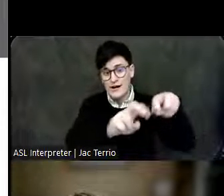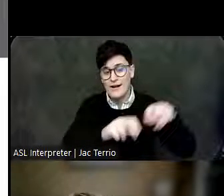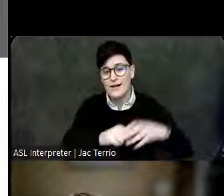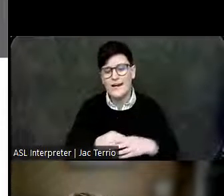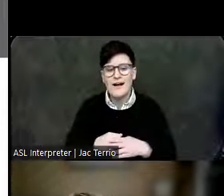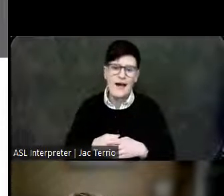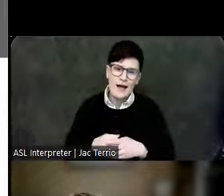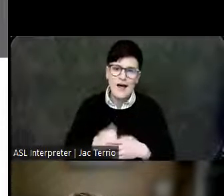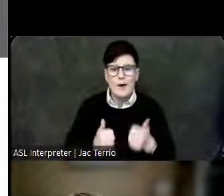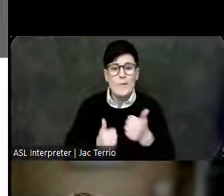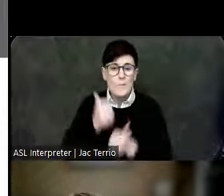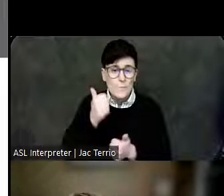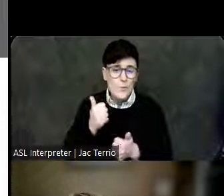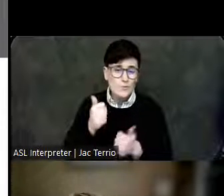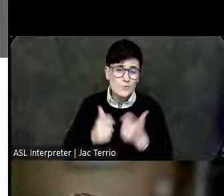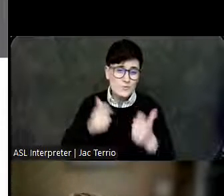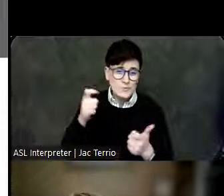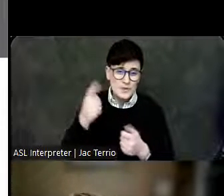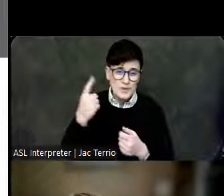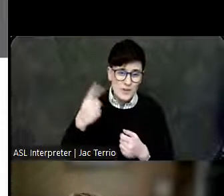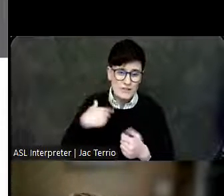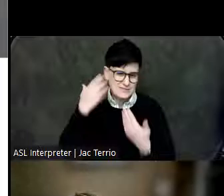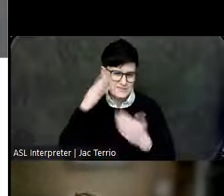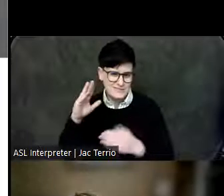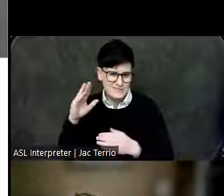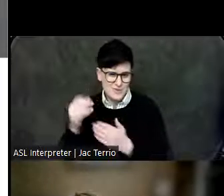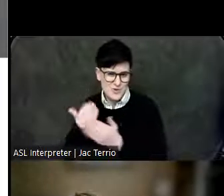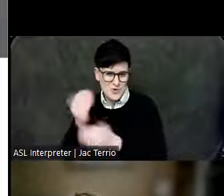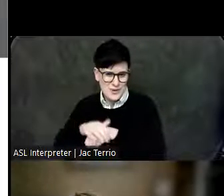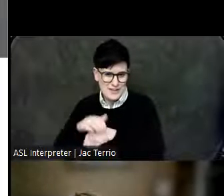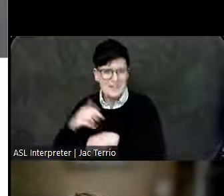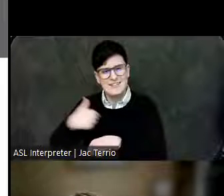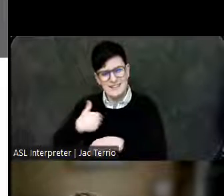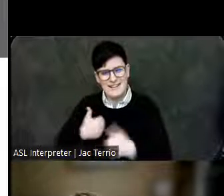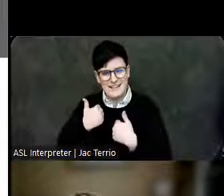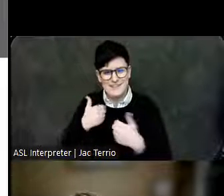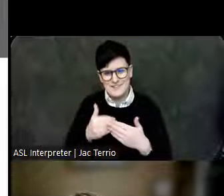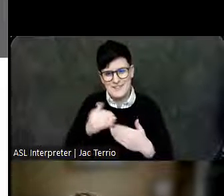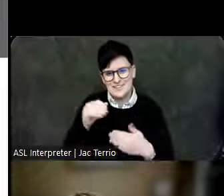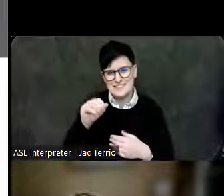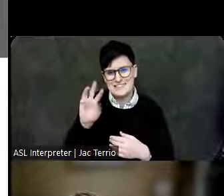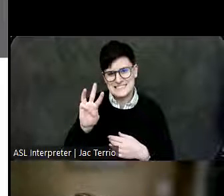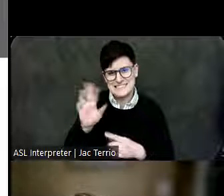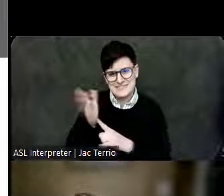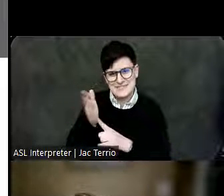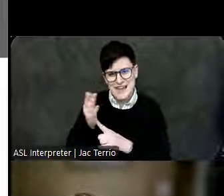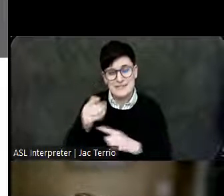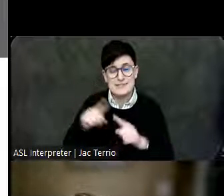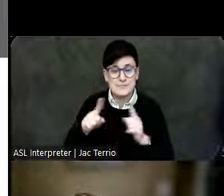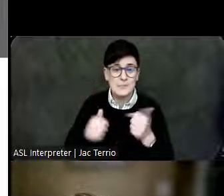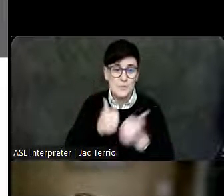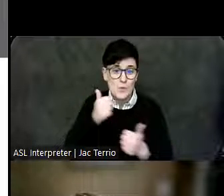I don't know necessarily New England, except for I live near Six Flags. They do have it, but most of the major theme parks like